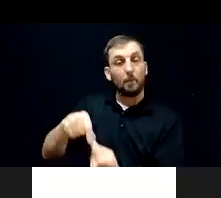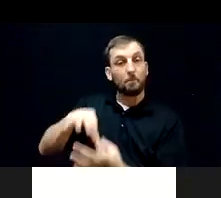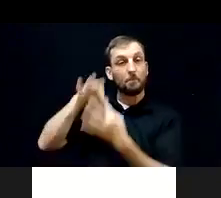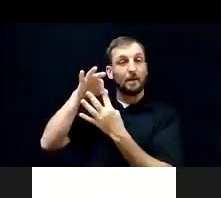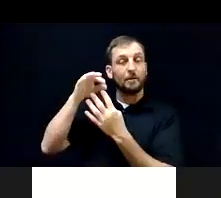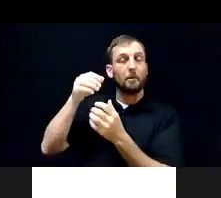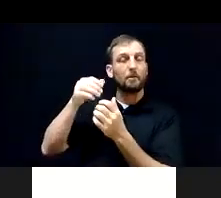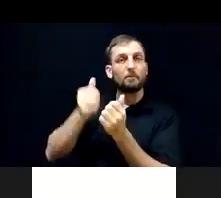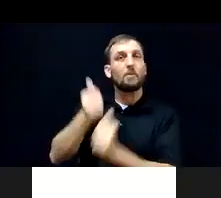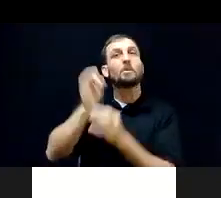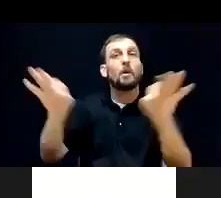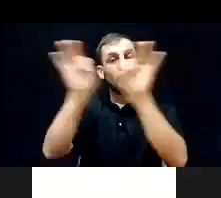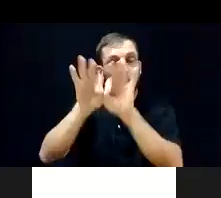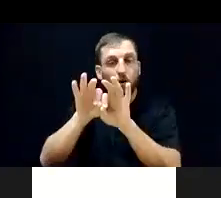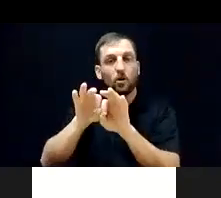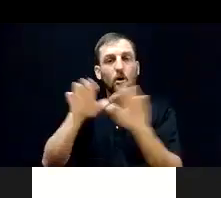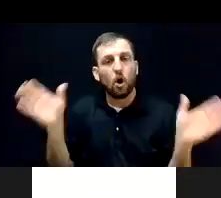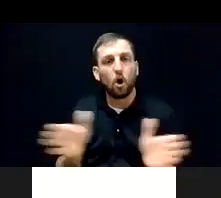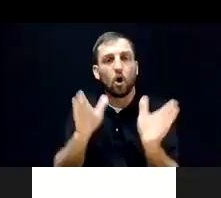independence among our students.